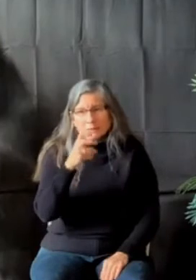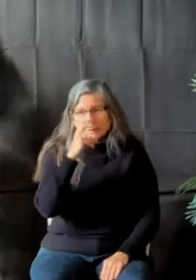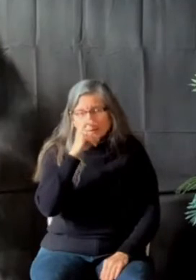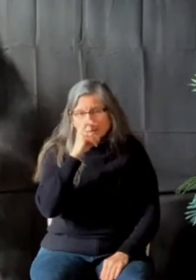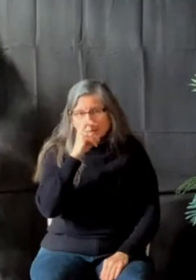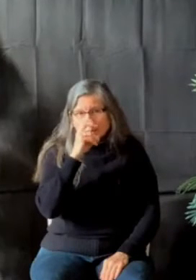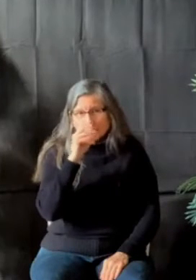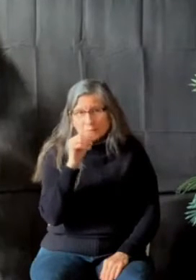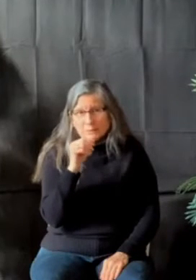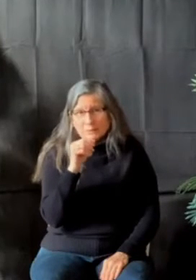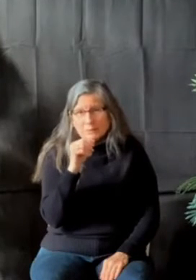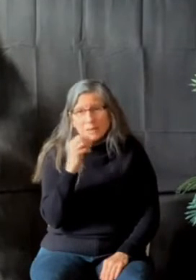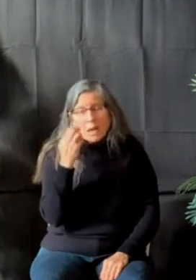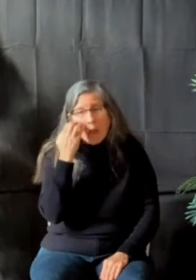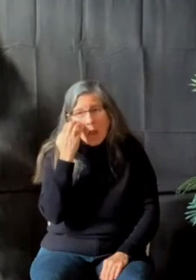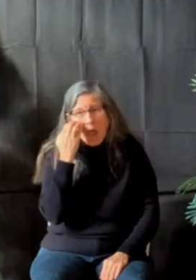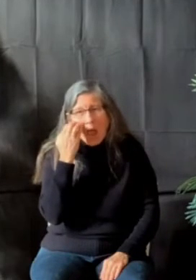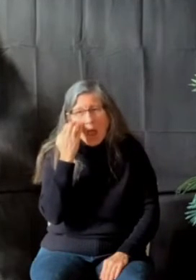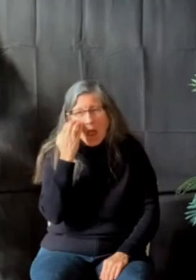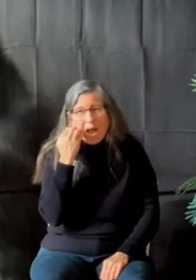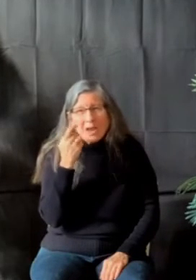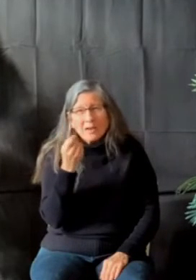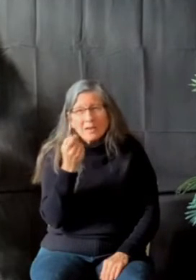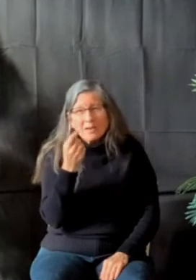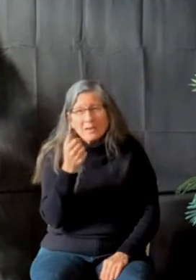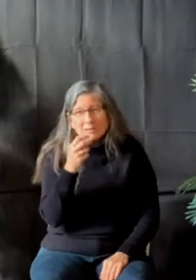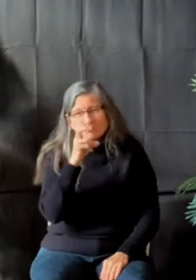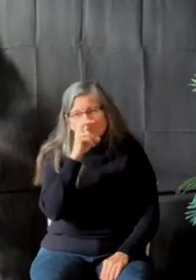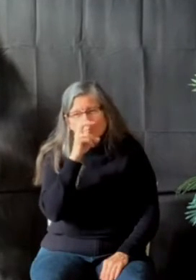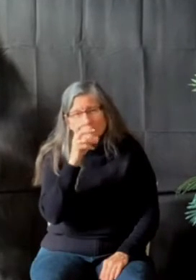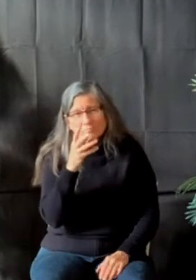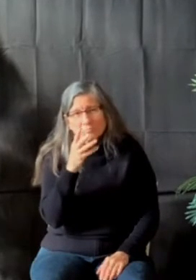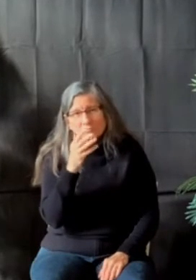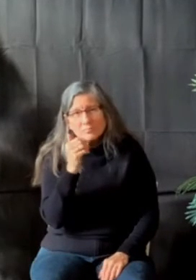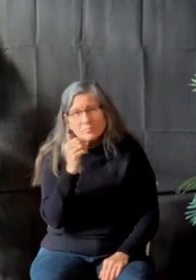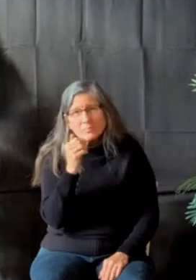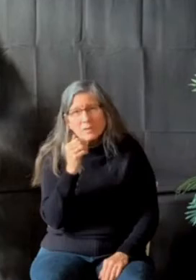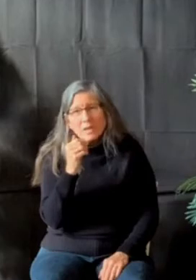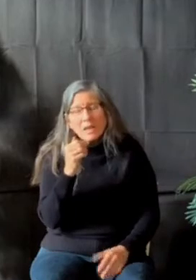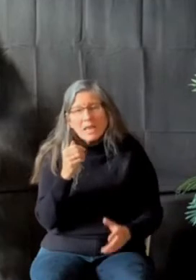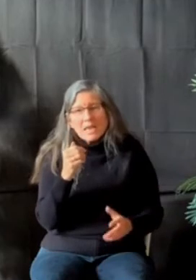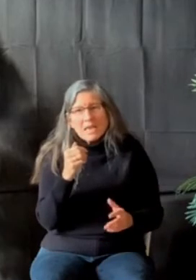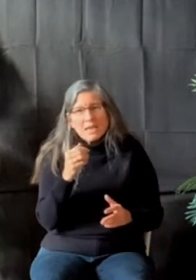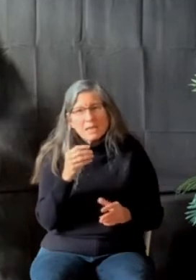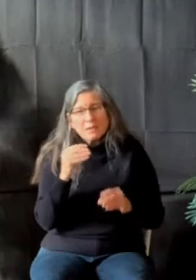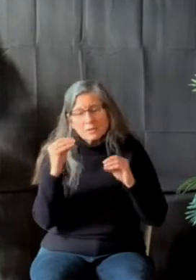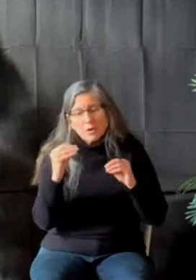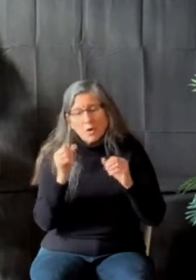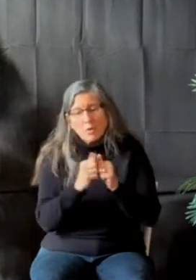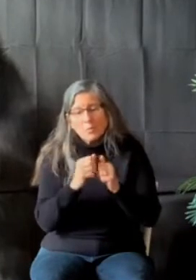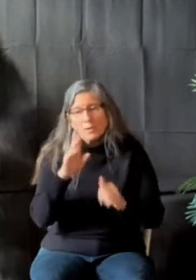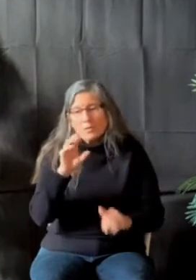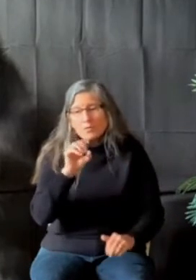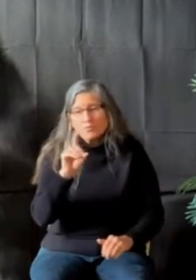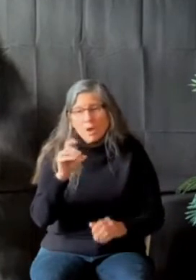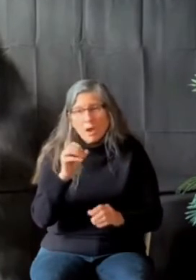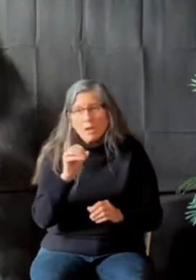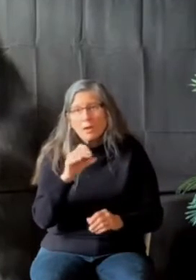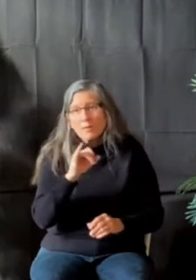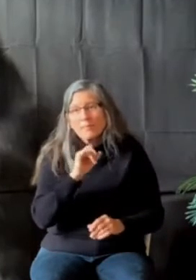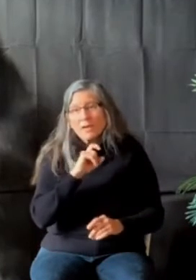He wasn't like D.L. Moody. He was a little strict. He ruled with a rod of iron. He was very, very, very